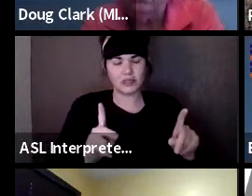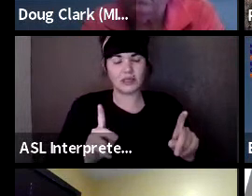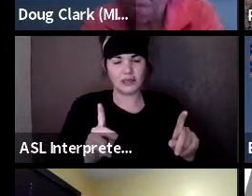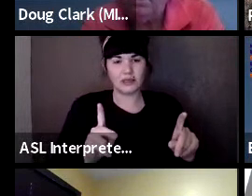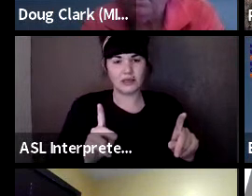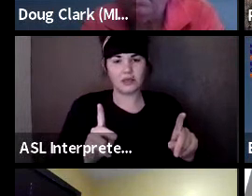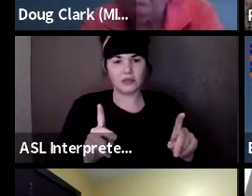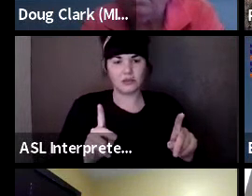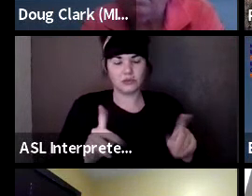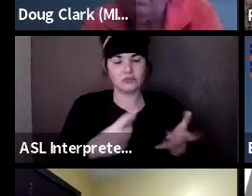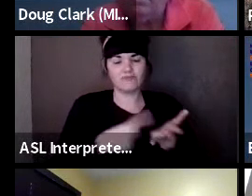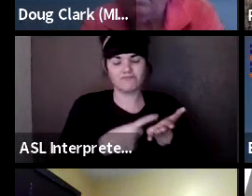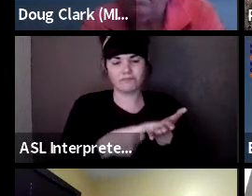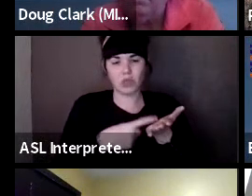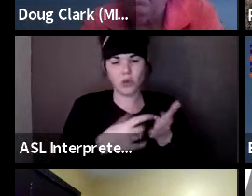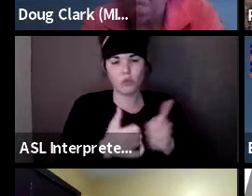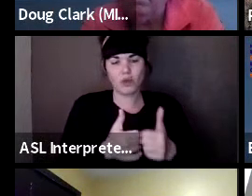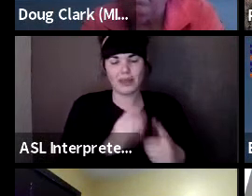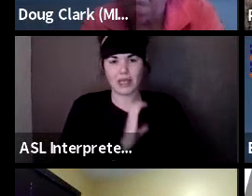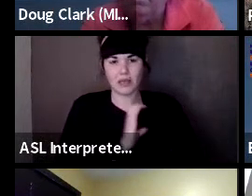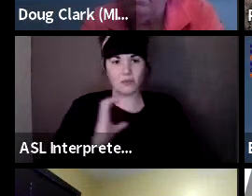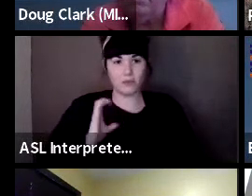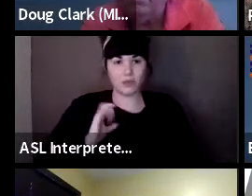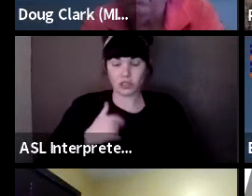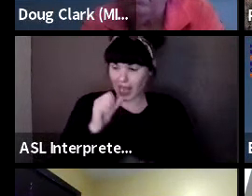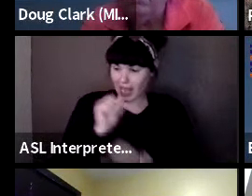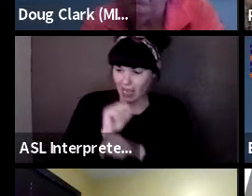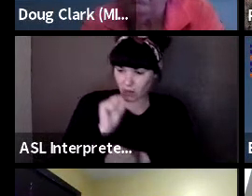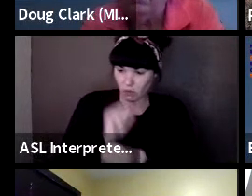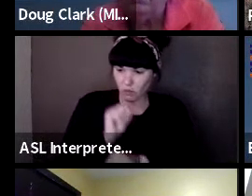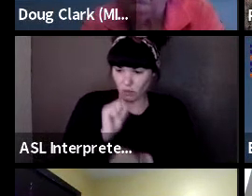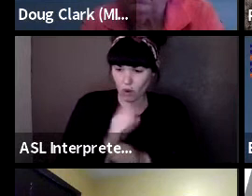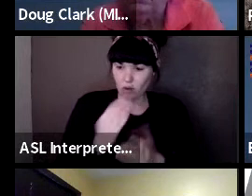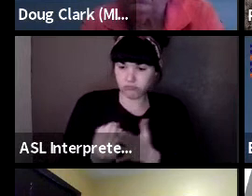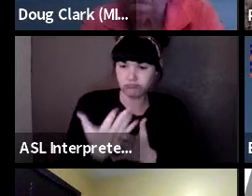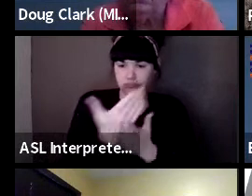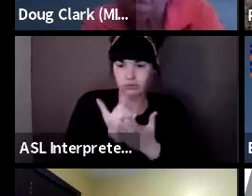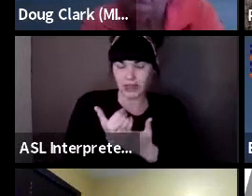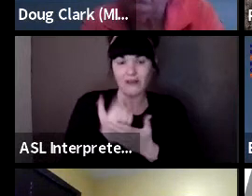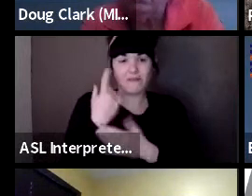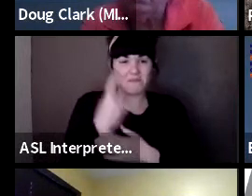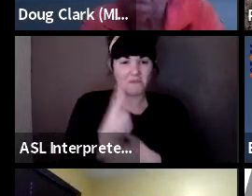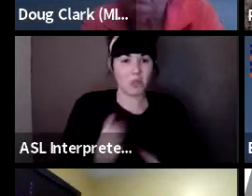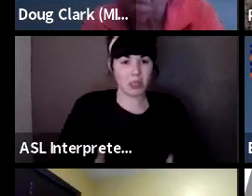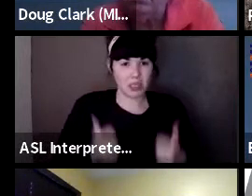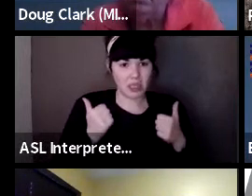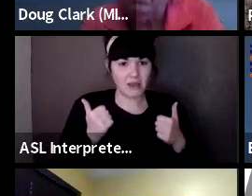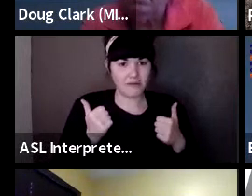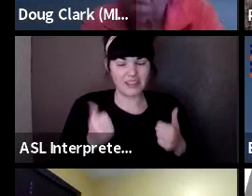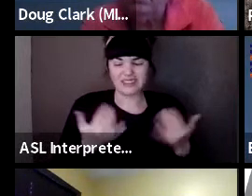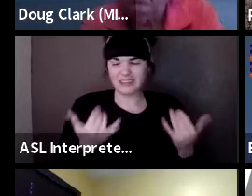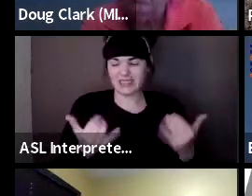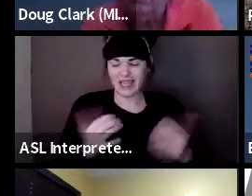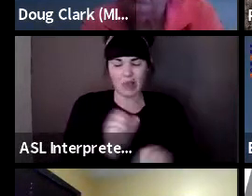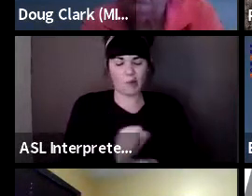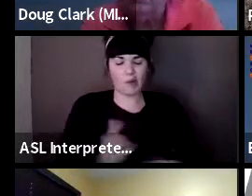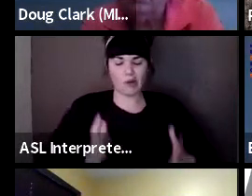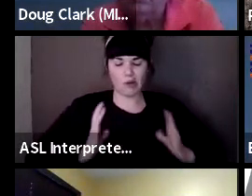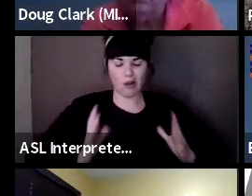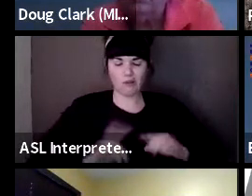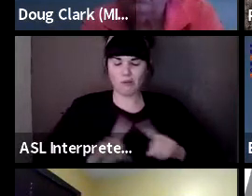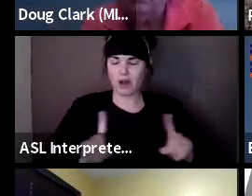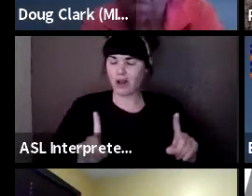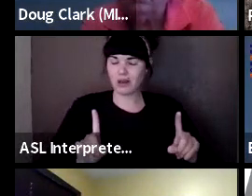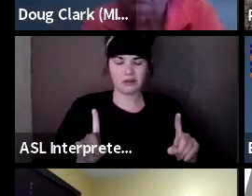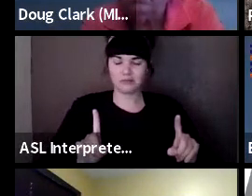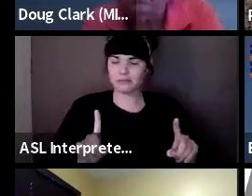I work for a living. I'm off work today for other reasons, and I just don't have much time to talk